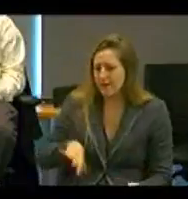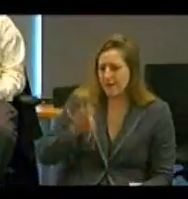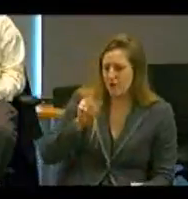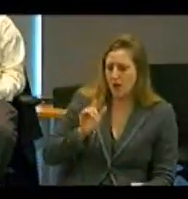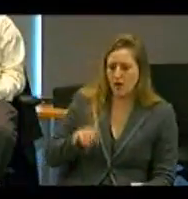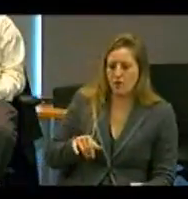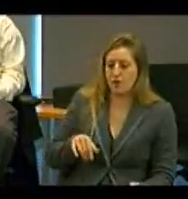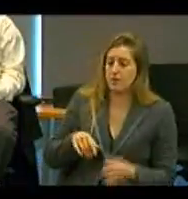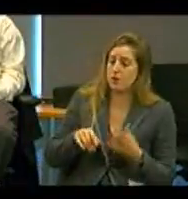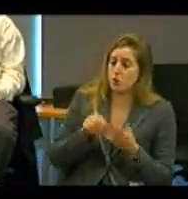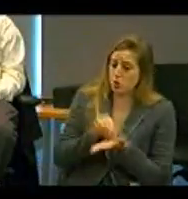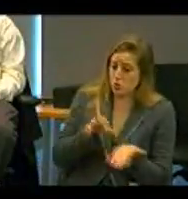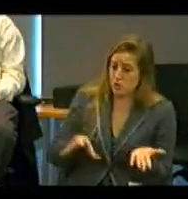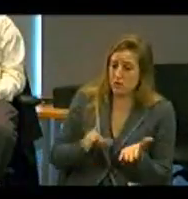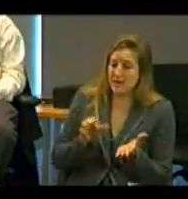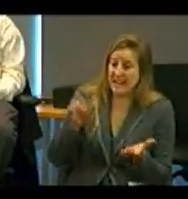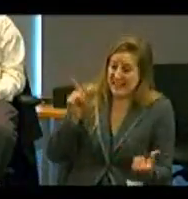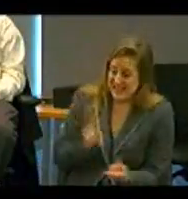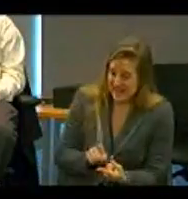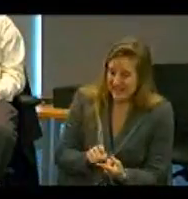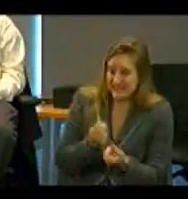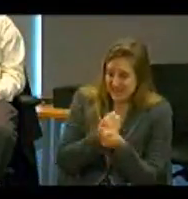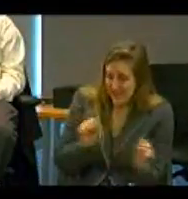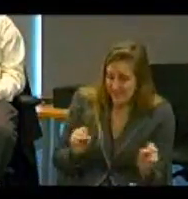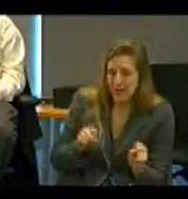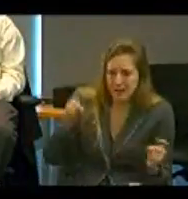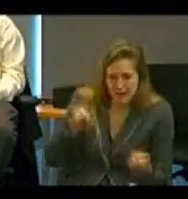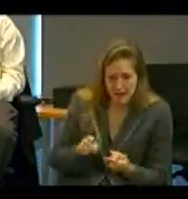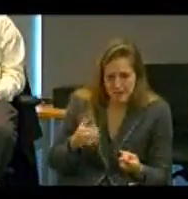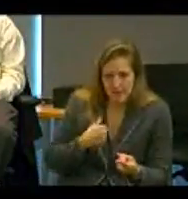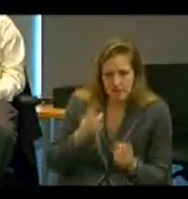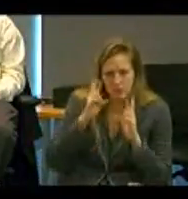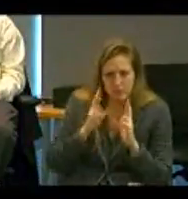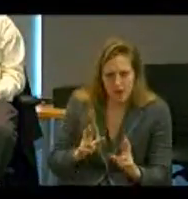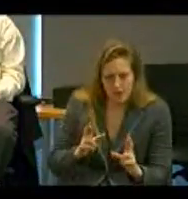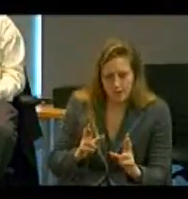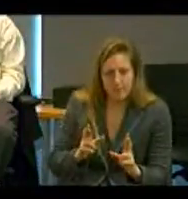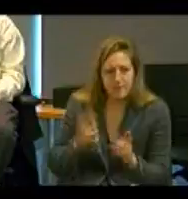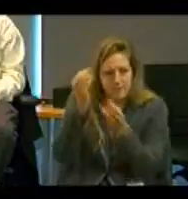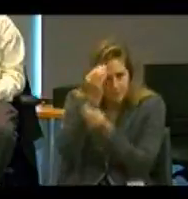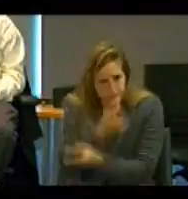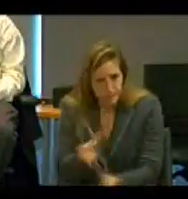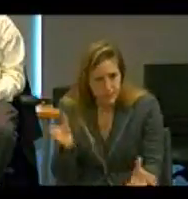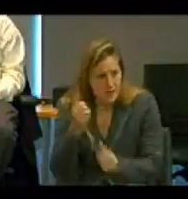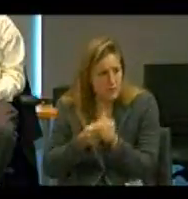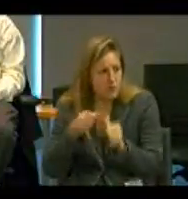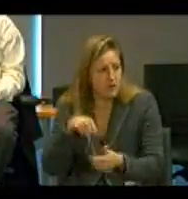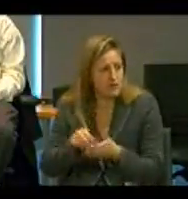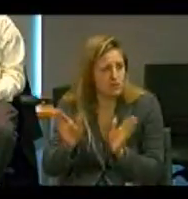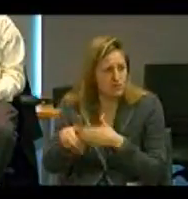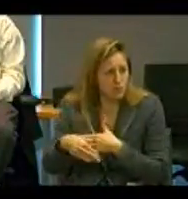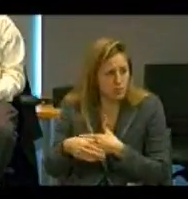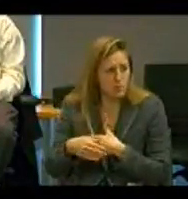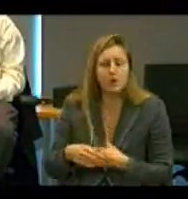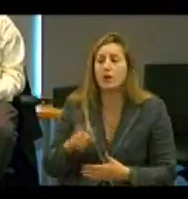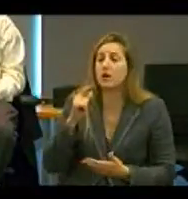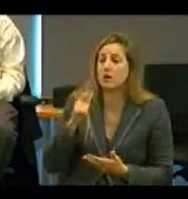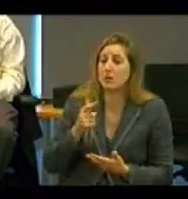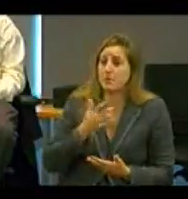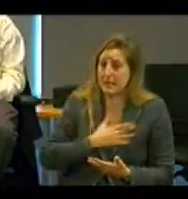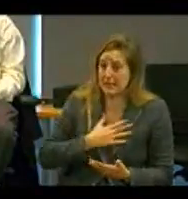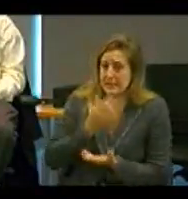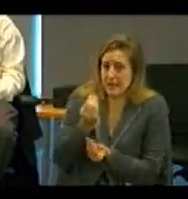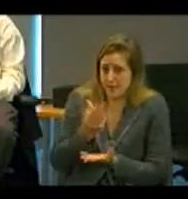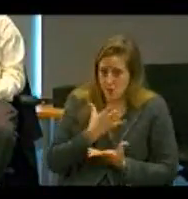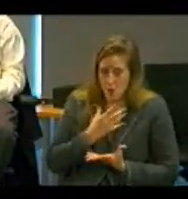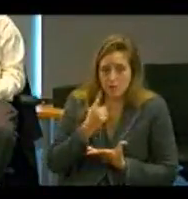safety or respect. I appeal to everyone in this room who believes this to be a good idea to direct me towards that research as I'm trying